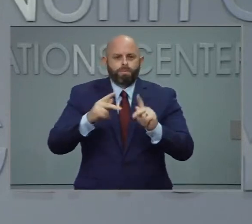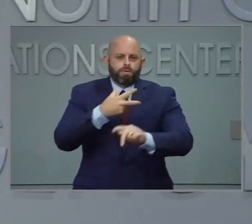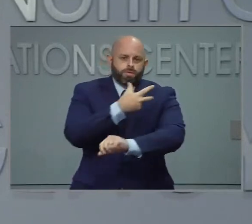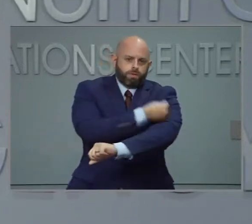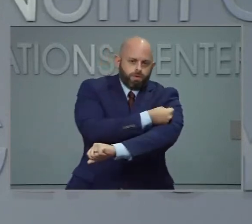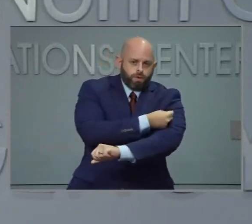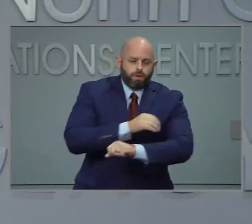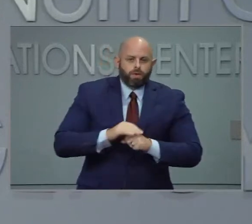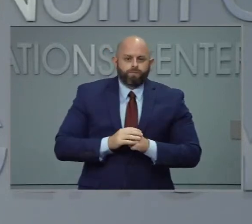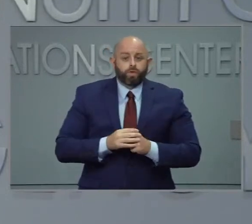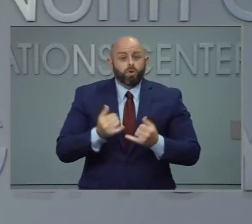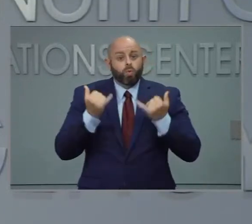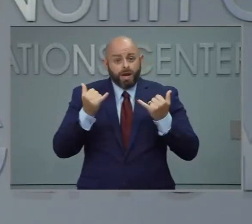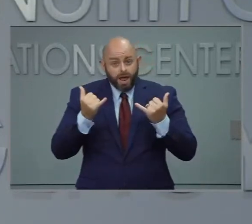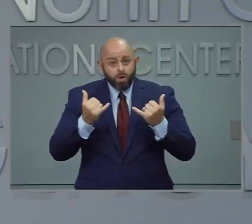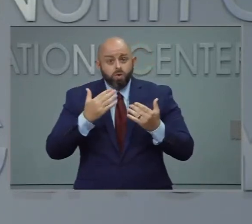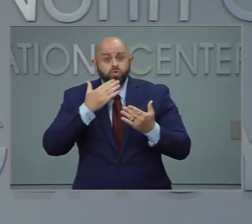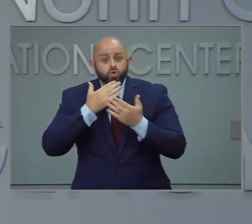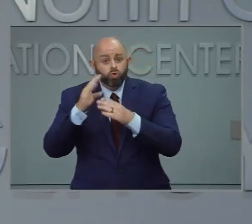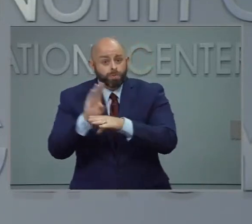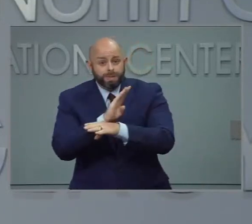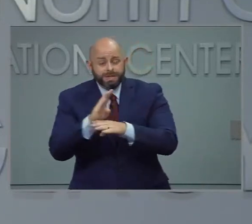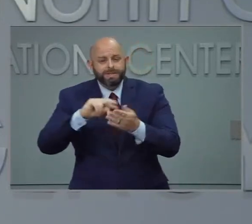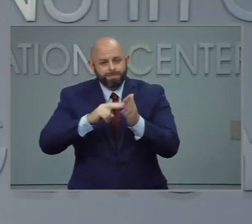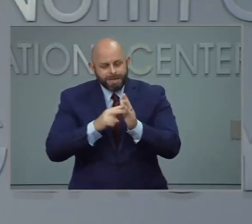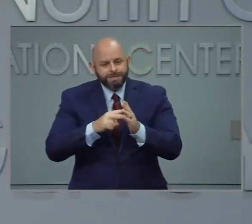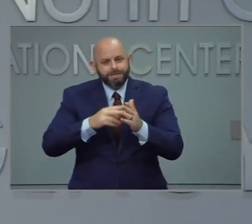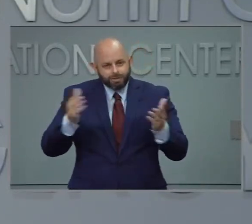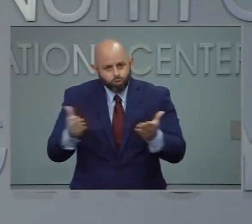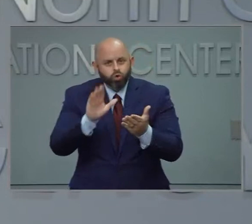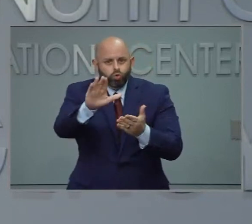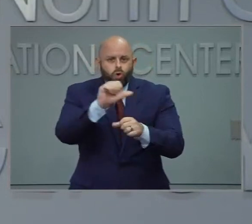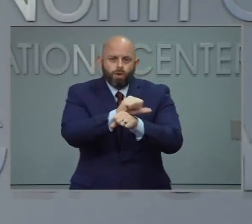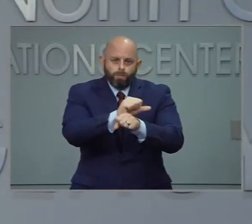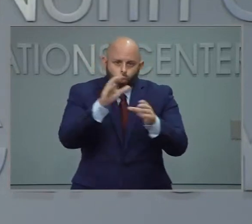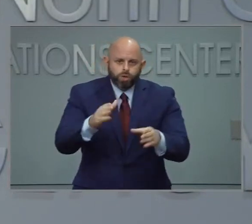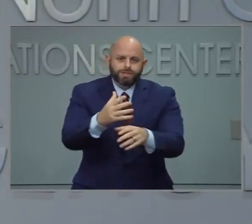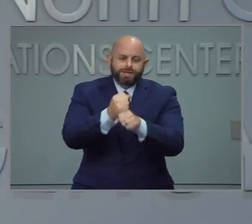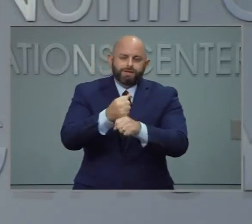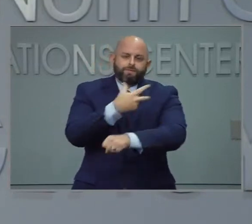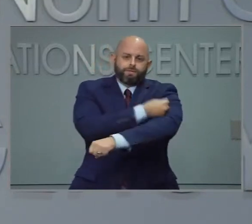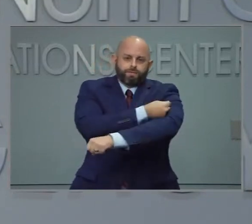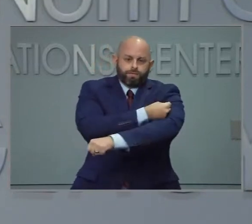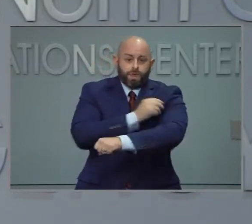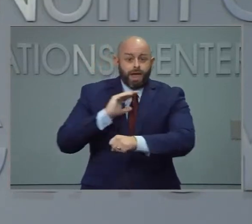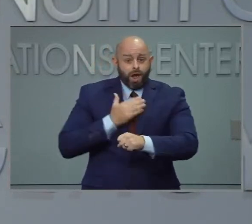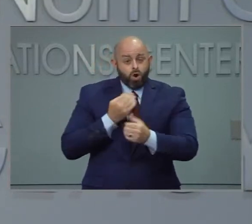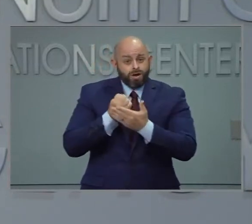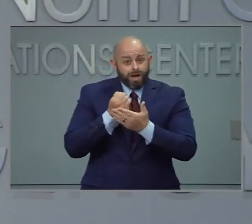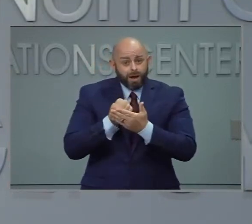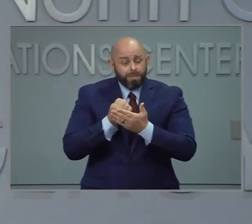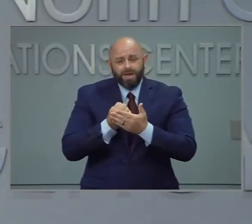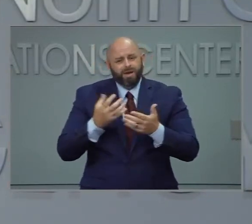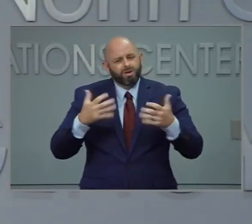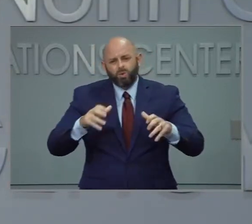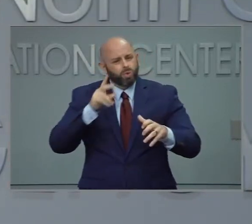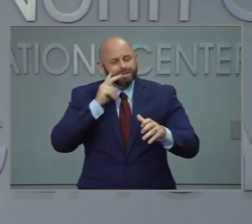citizen means getting your people vaccinated. Our economy depends on it, in addition to our health.